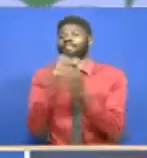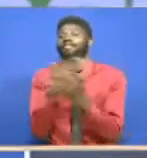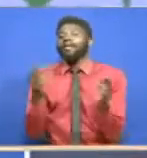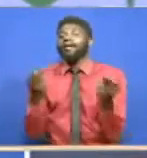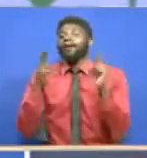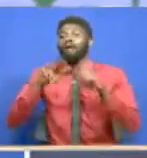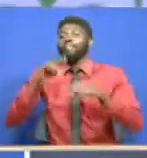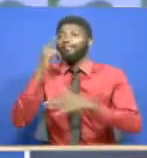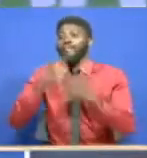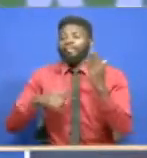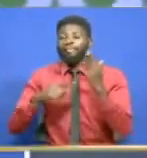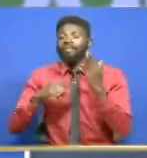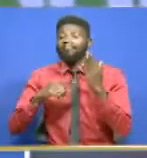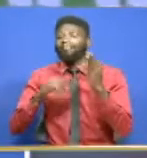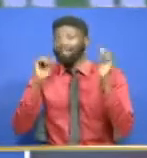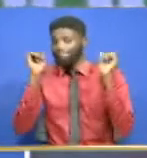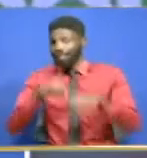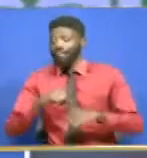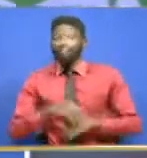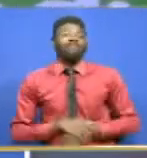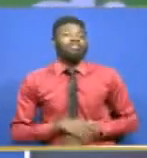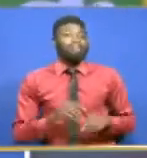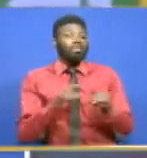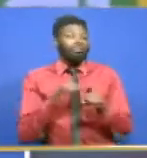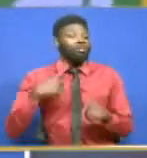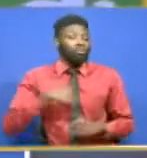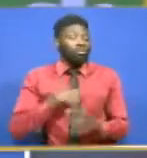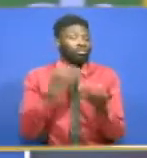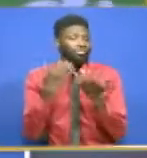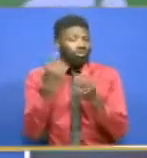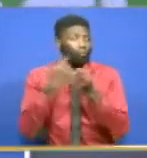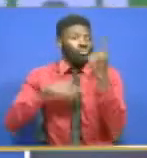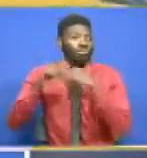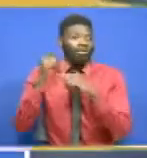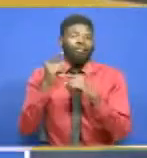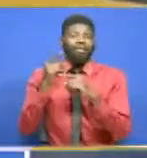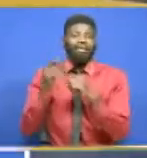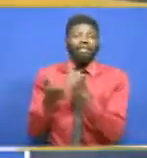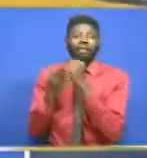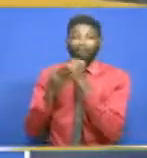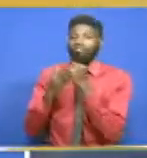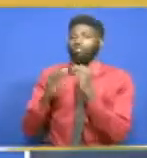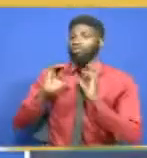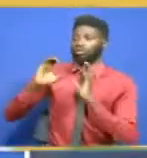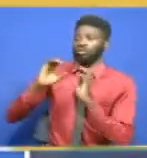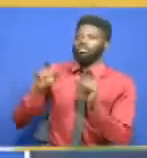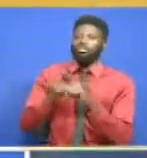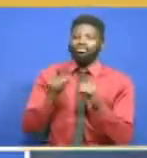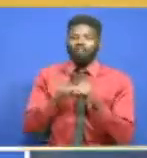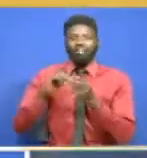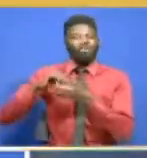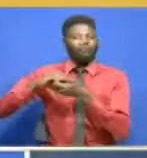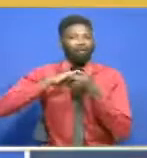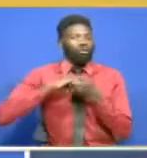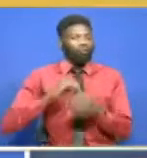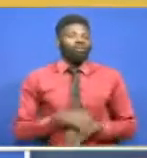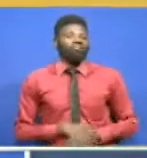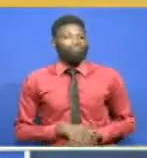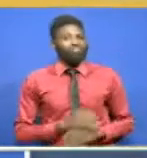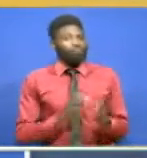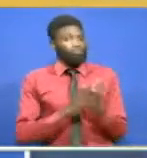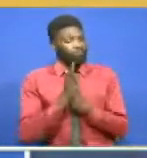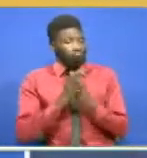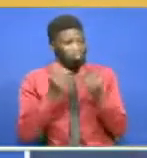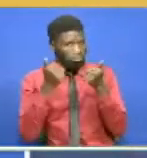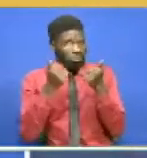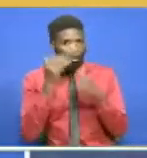And apart from that, we need to also win this game for the coach and for the federation. The morale is good because I think it's been boosted